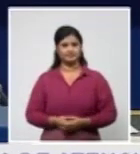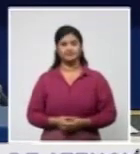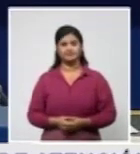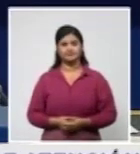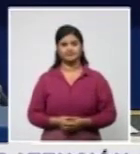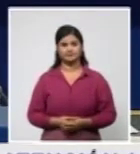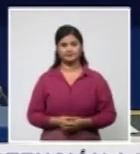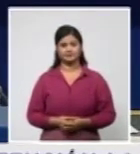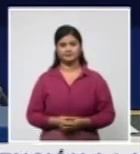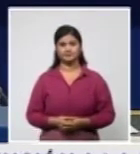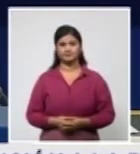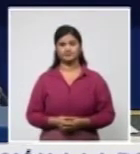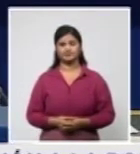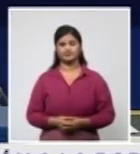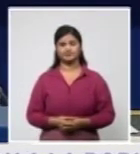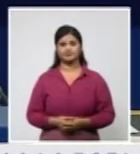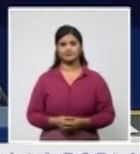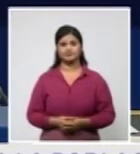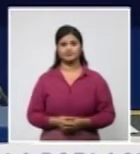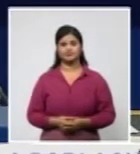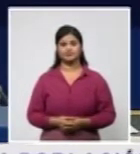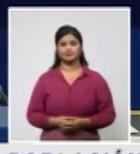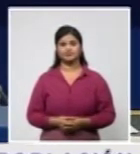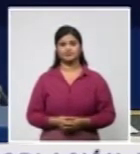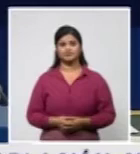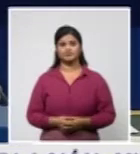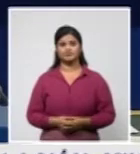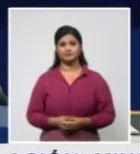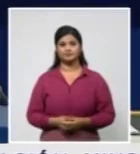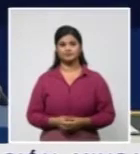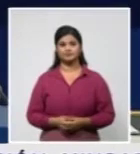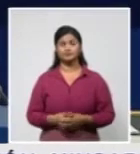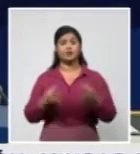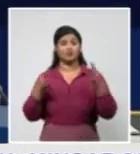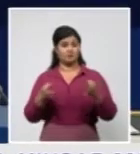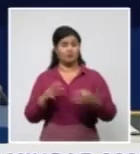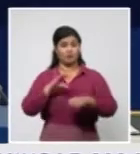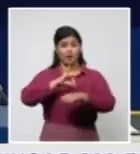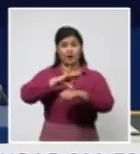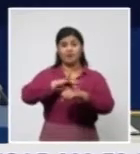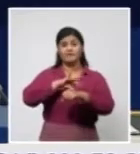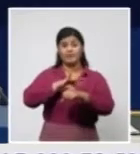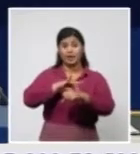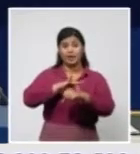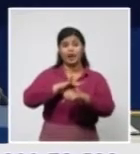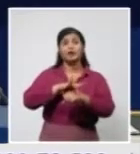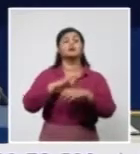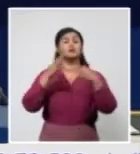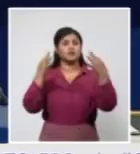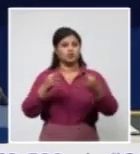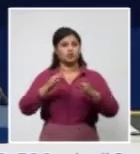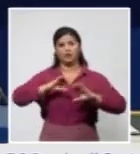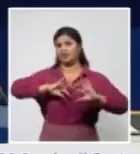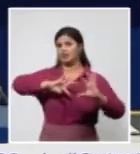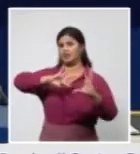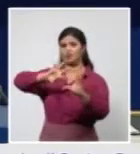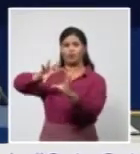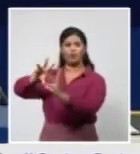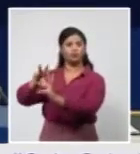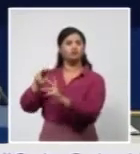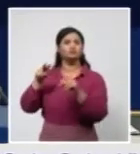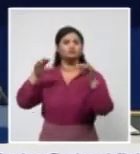7.55% of all cases, contracted the virus abroad. It was possible to determine the source of